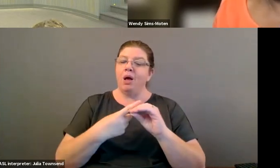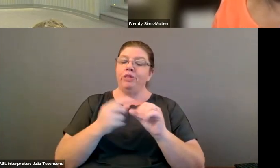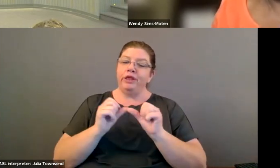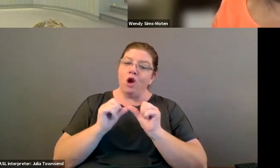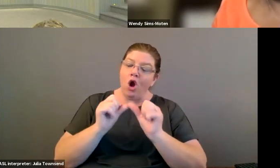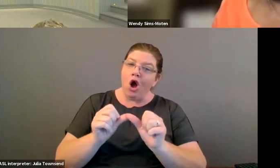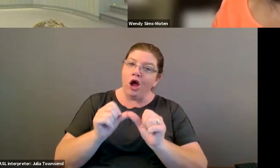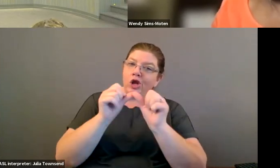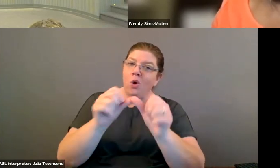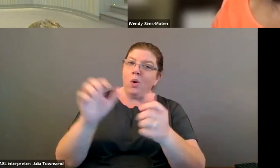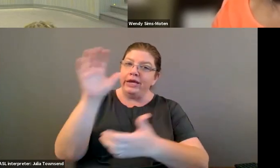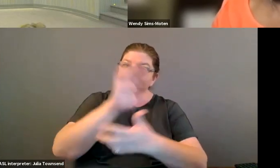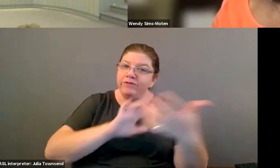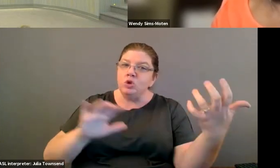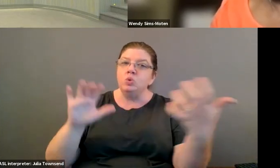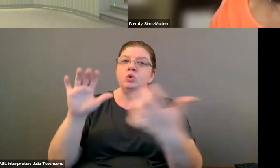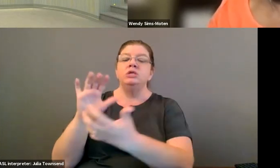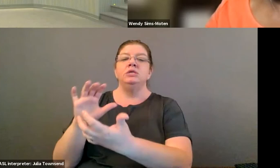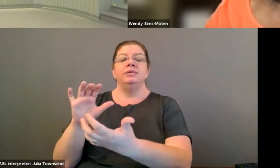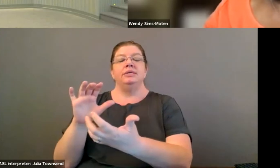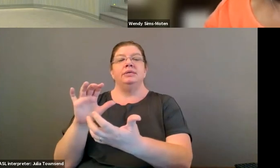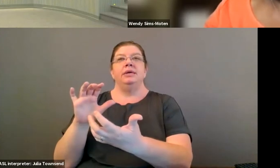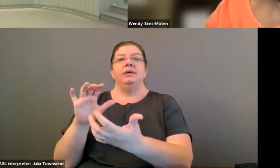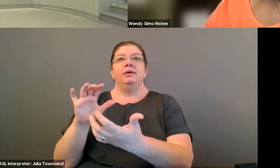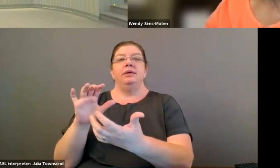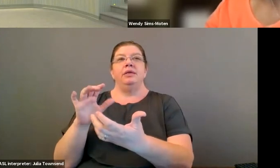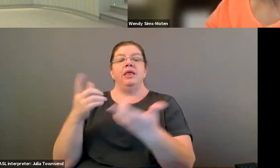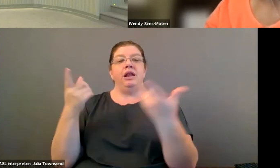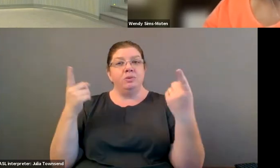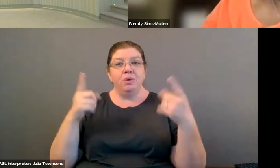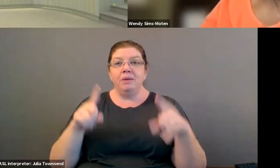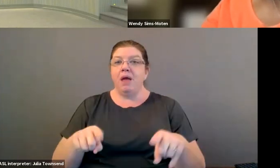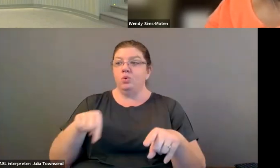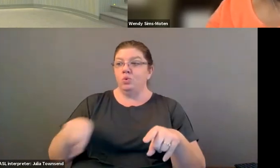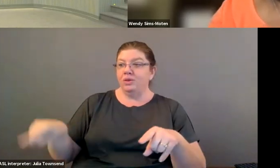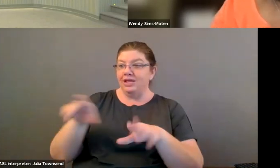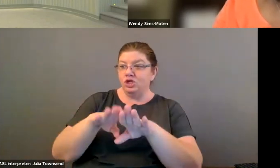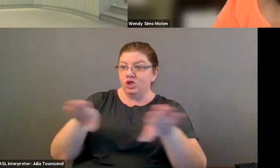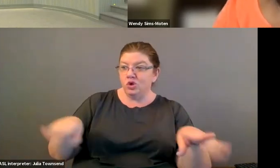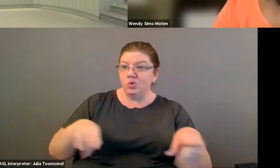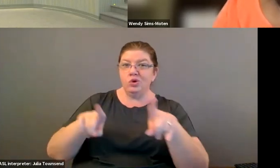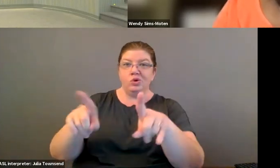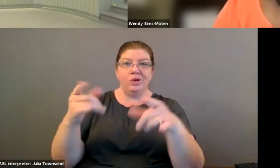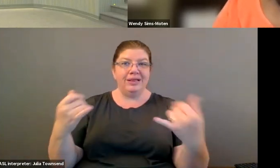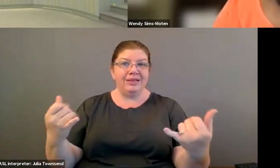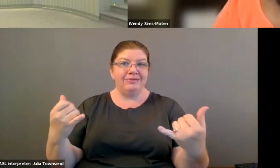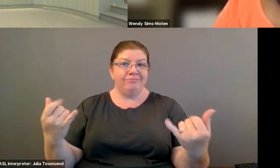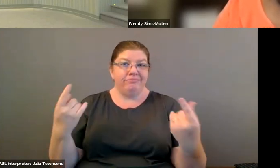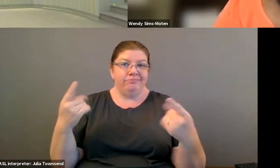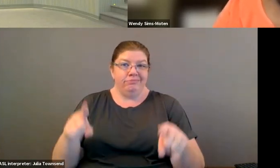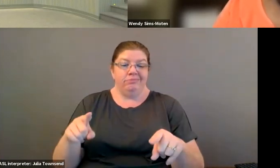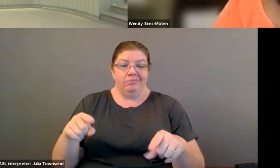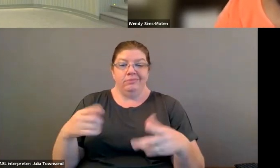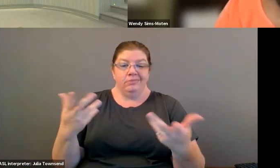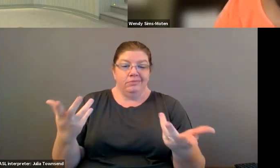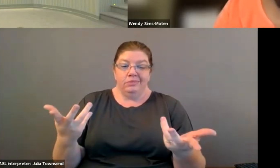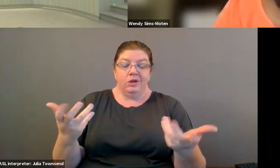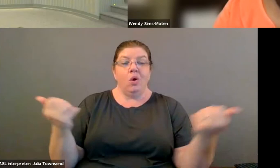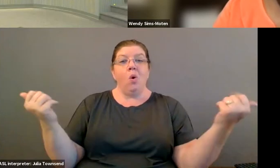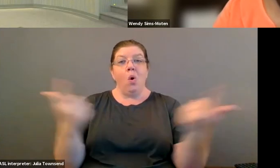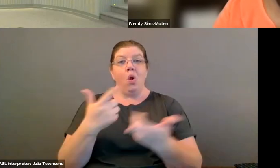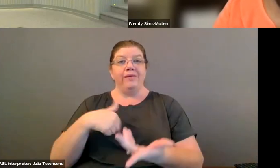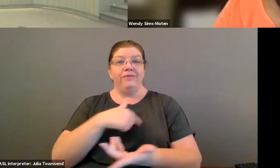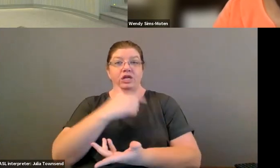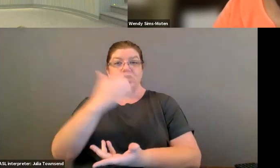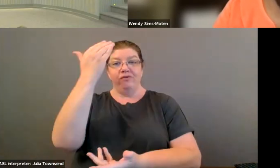ongoing confusion that is bringing about to these children during these times. We are all familiar with